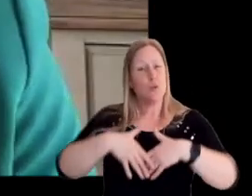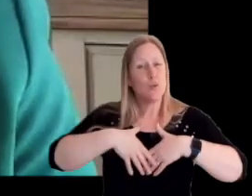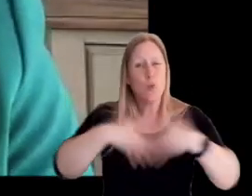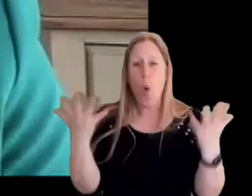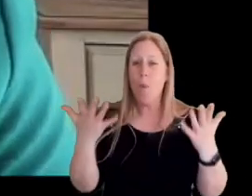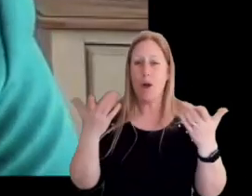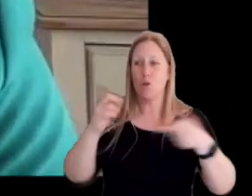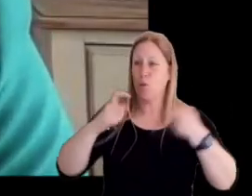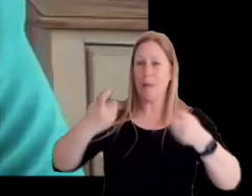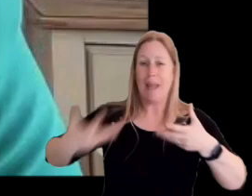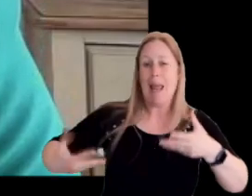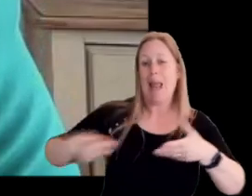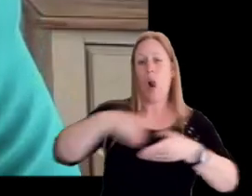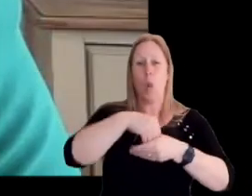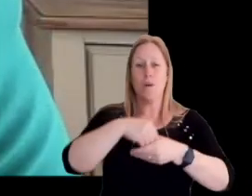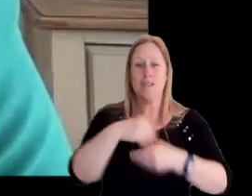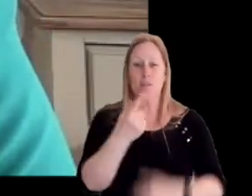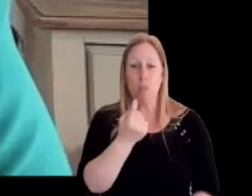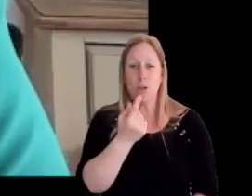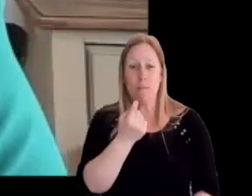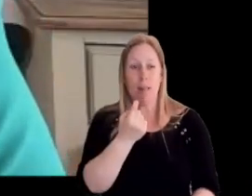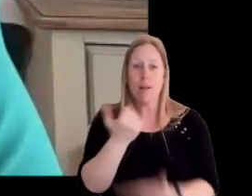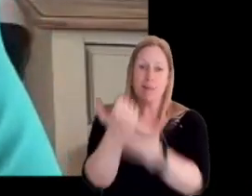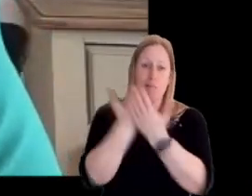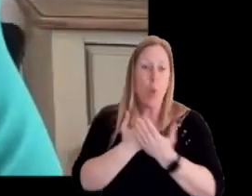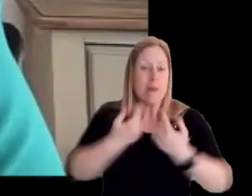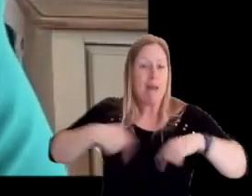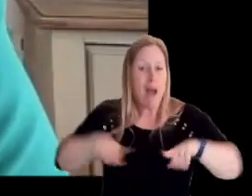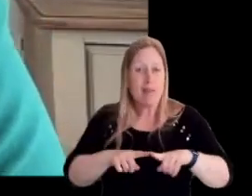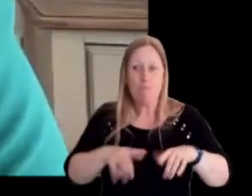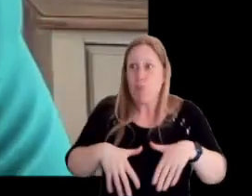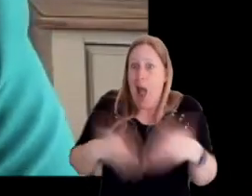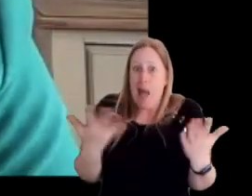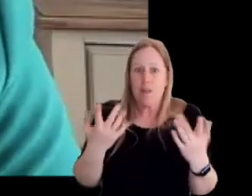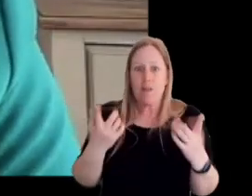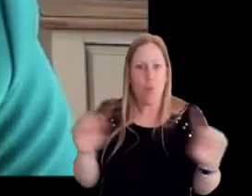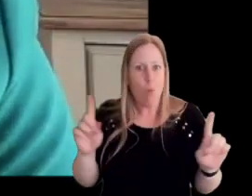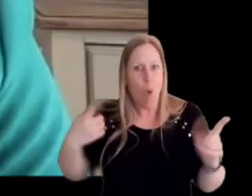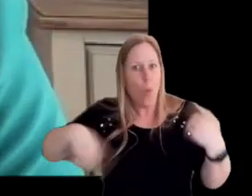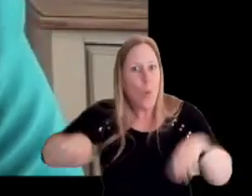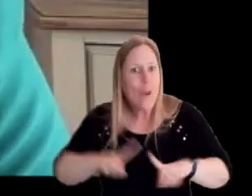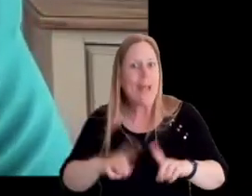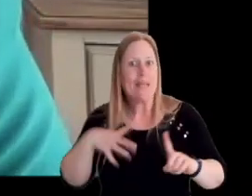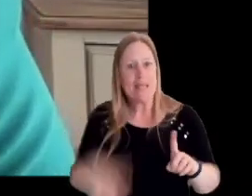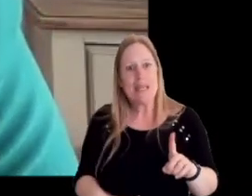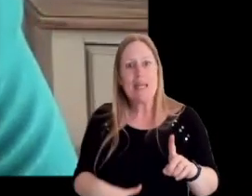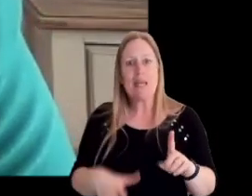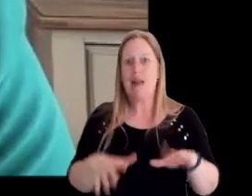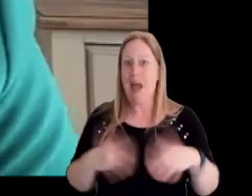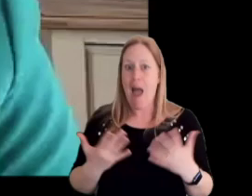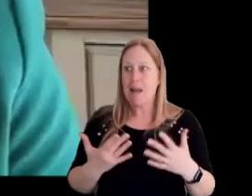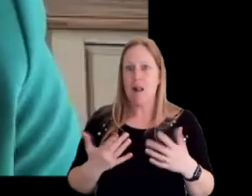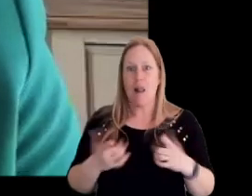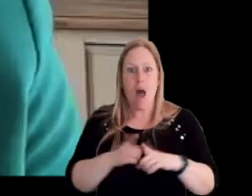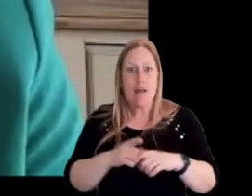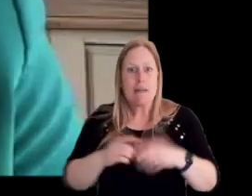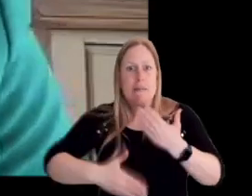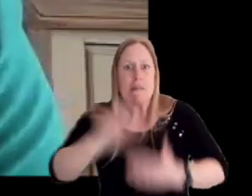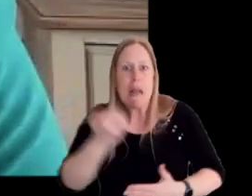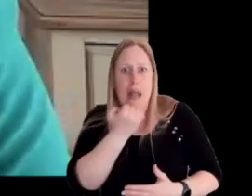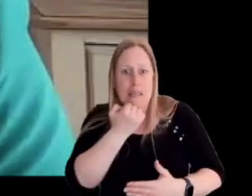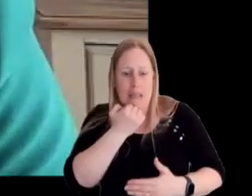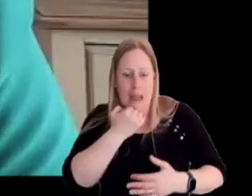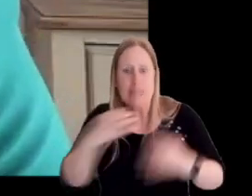to be as inclusive as possible with us and supporting us and anything that we needed and any delaying deadlines